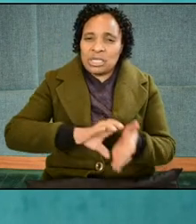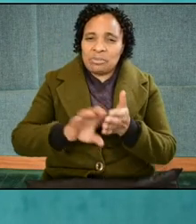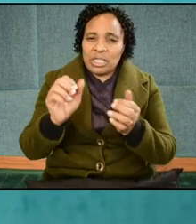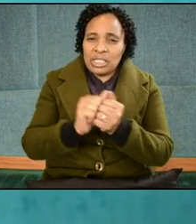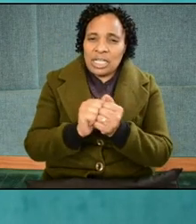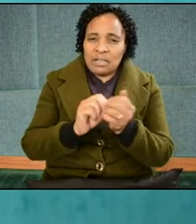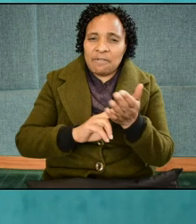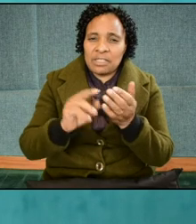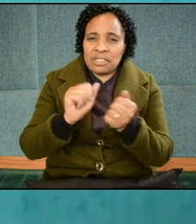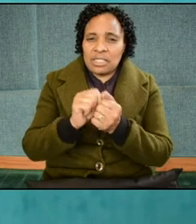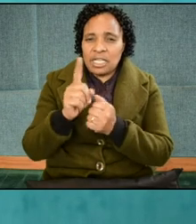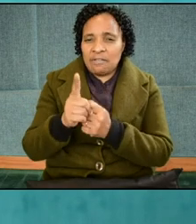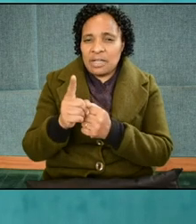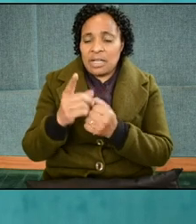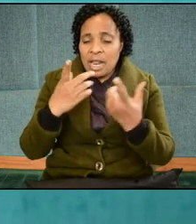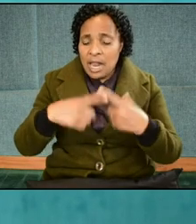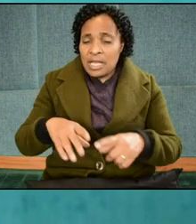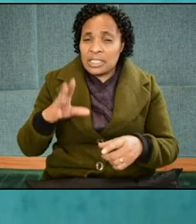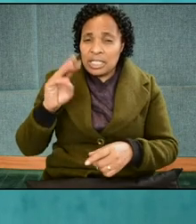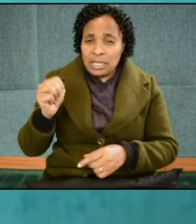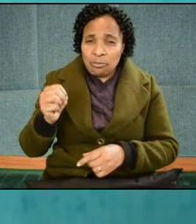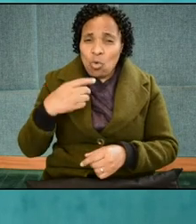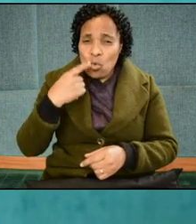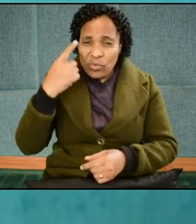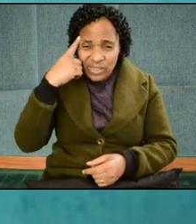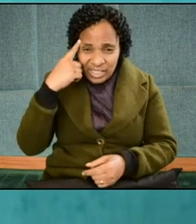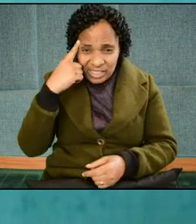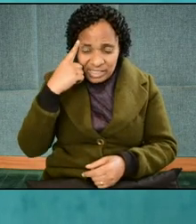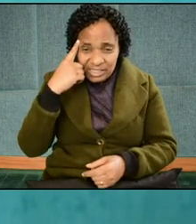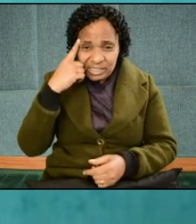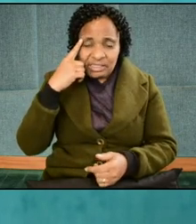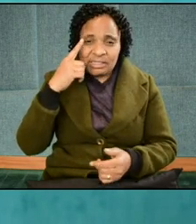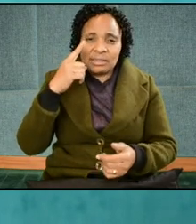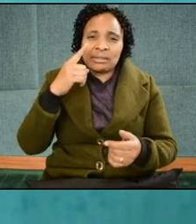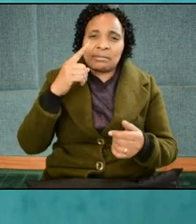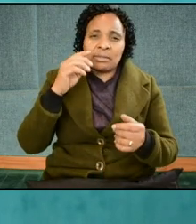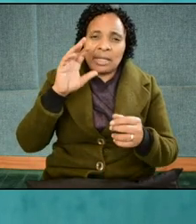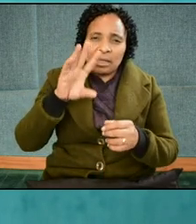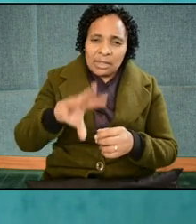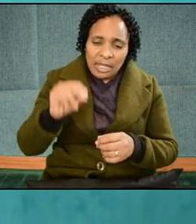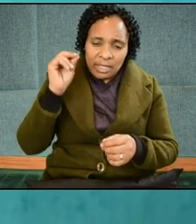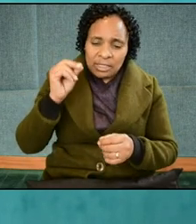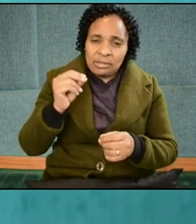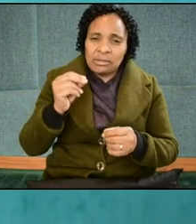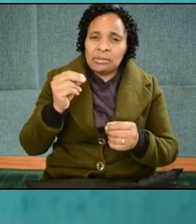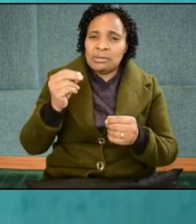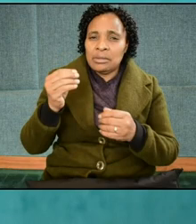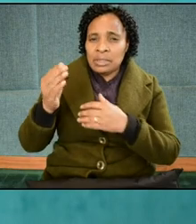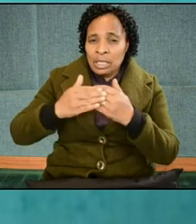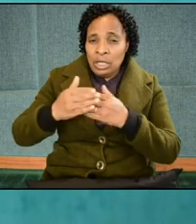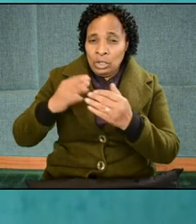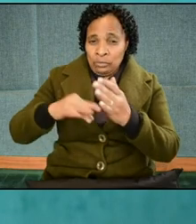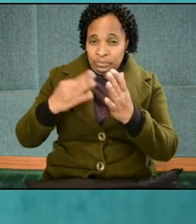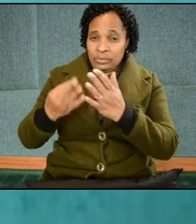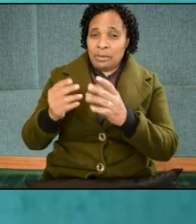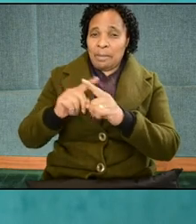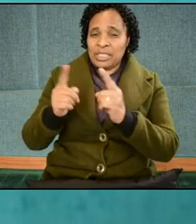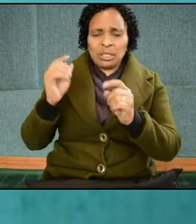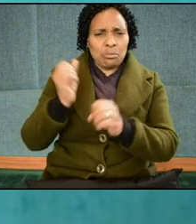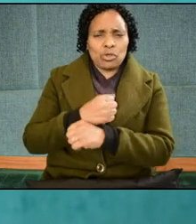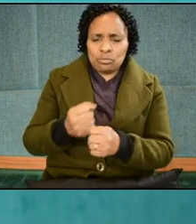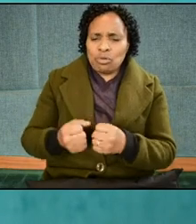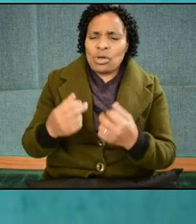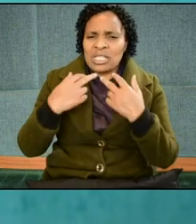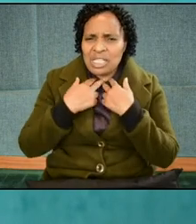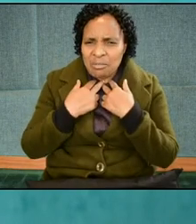1 Corinthians 10:11-12 says, let him that thinketh he stands take heed lest he falls. It's also impossible that the